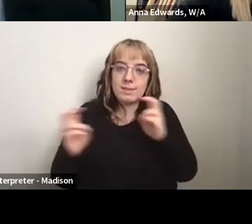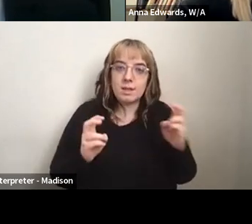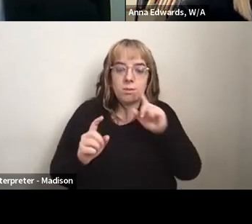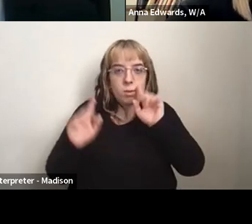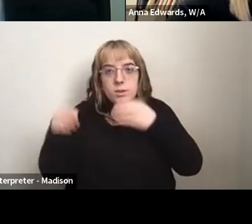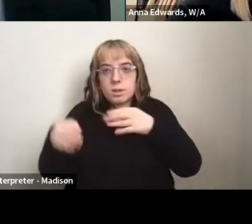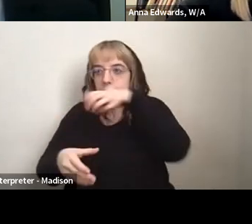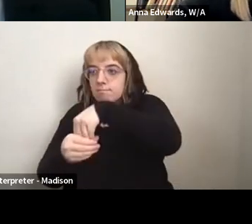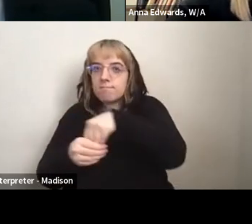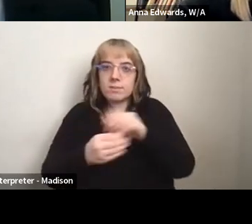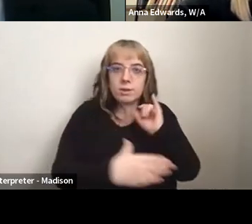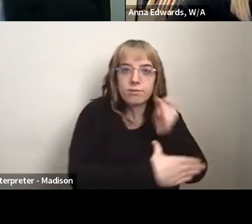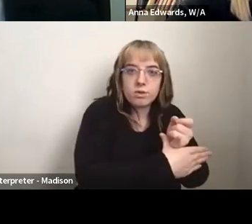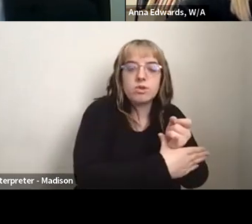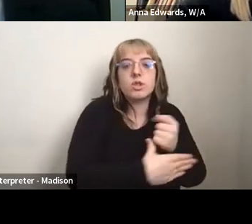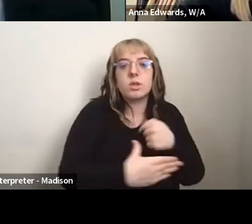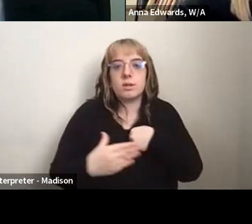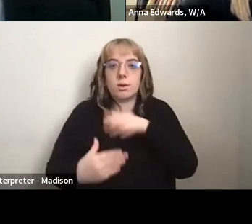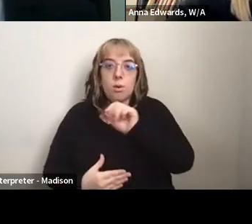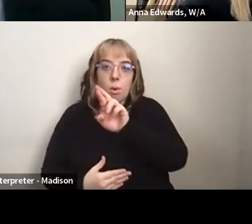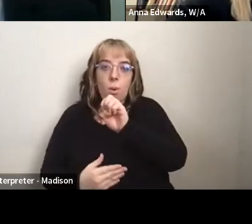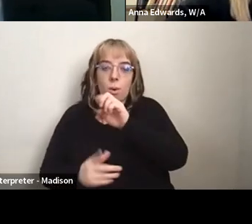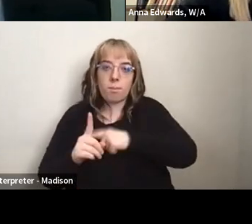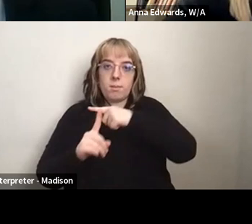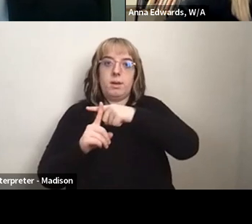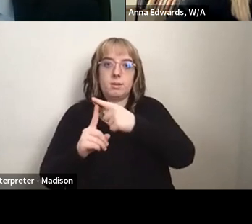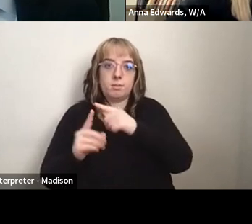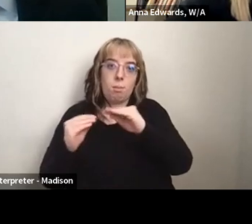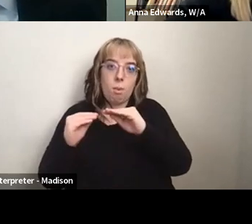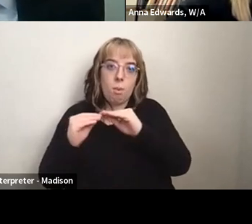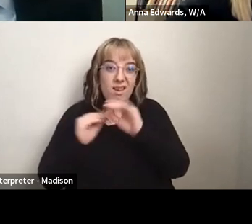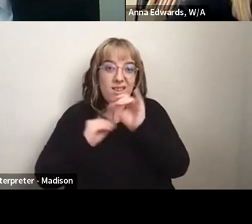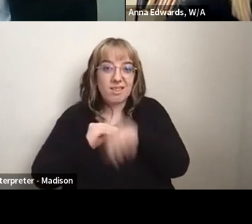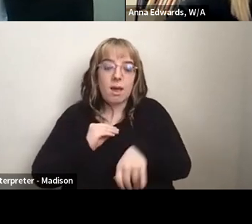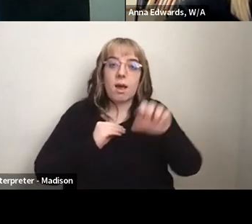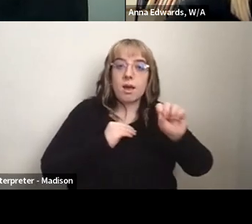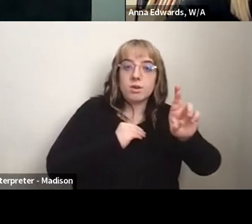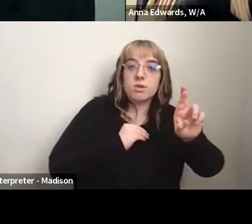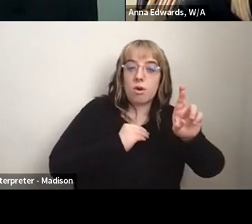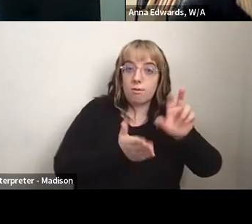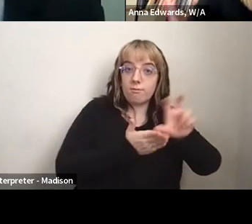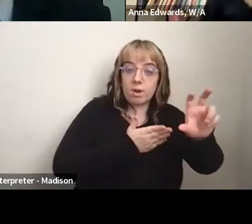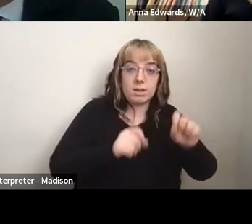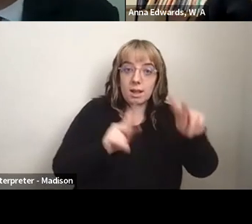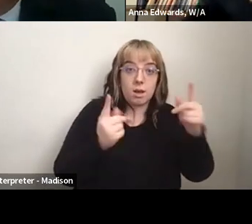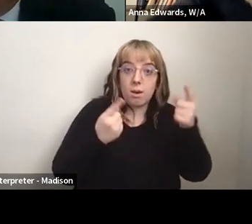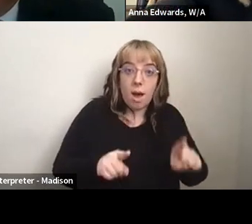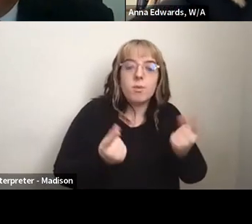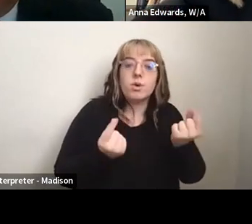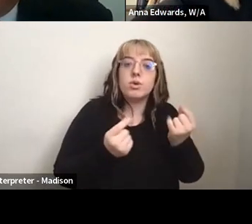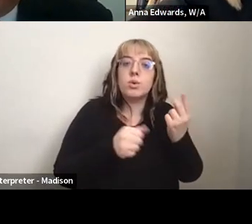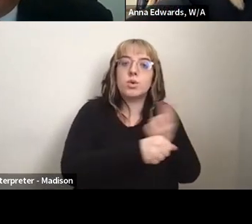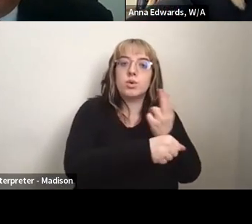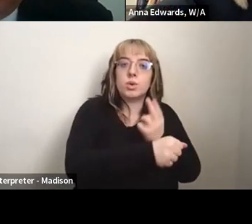engagement, interventions, the core plus more. ESSER funding allowed us to use